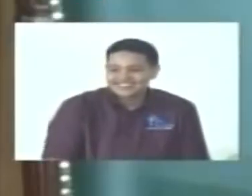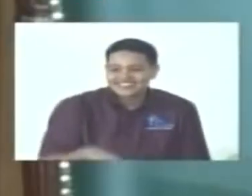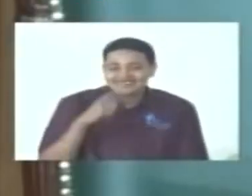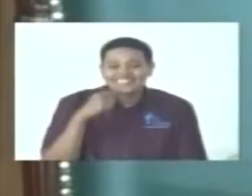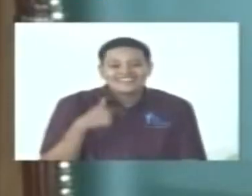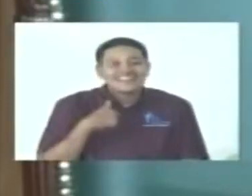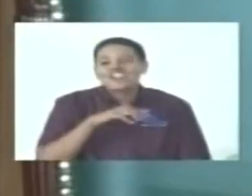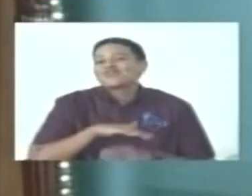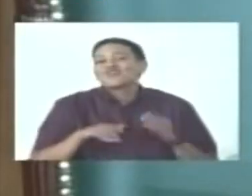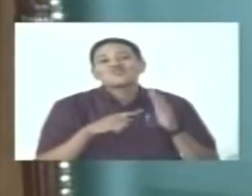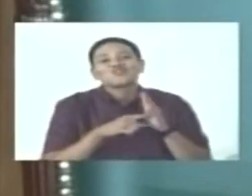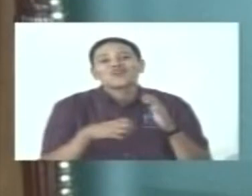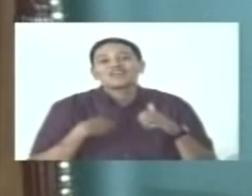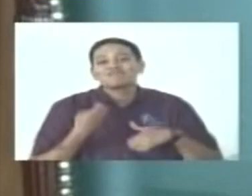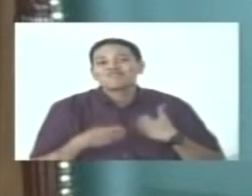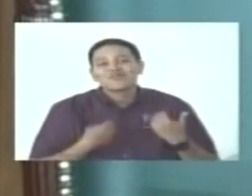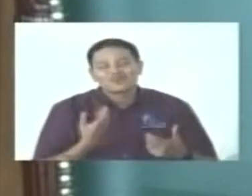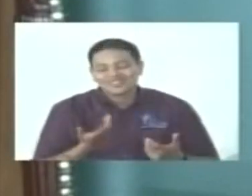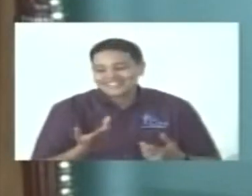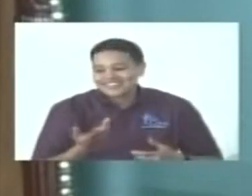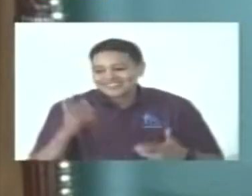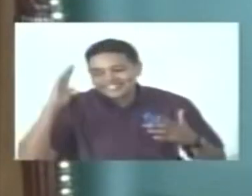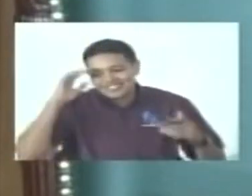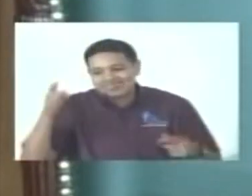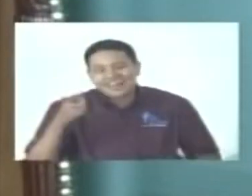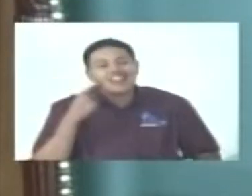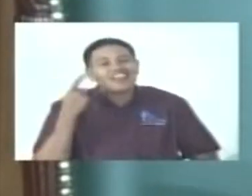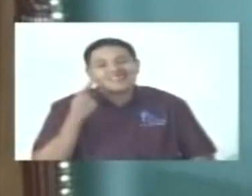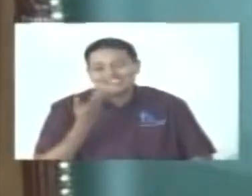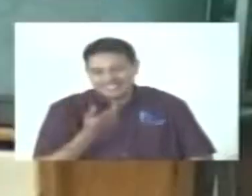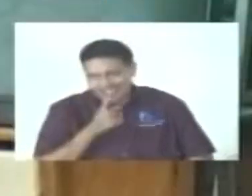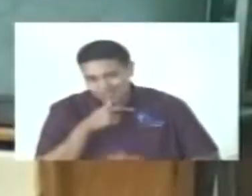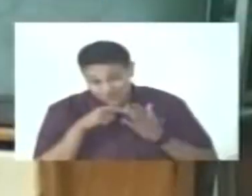Thank you, Senator Brown. Senator, you know, Minister Samuda.